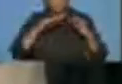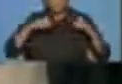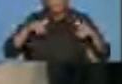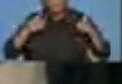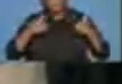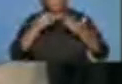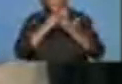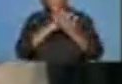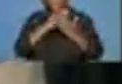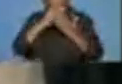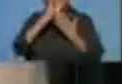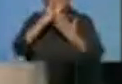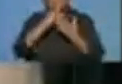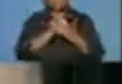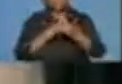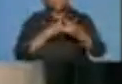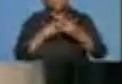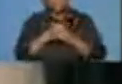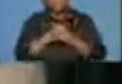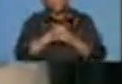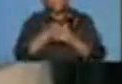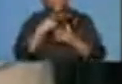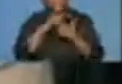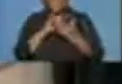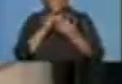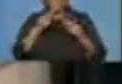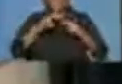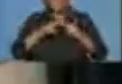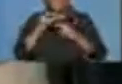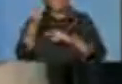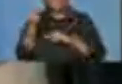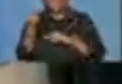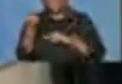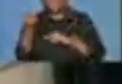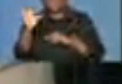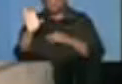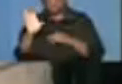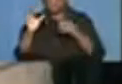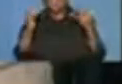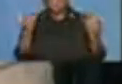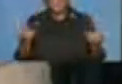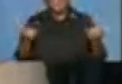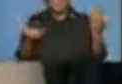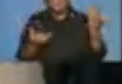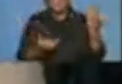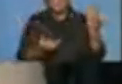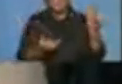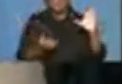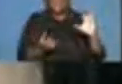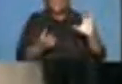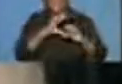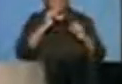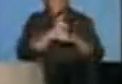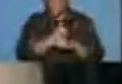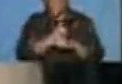increases along the pay scale. Disturbance allowance was increased from $1,200 to $1,500 per year, and a